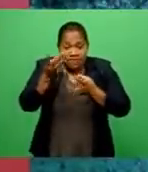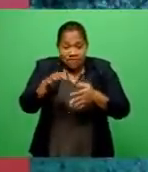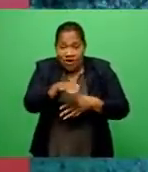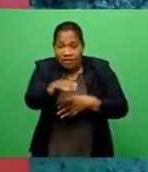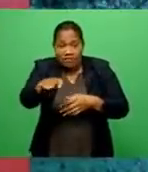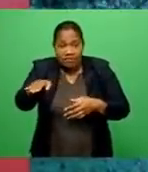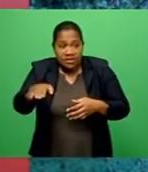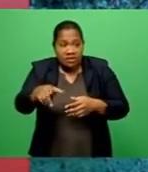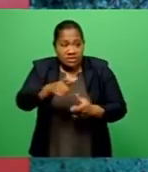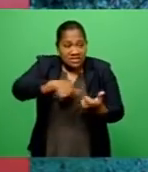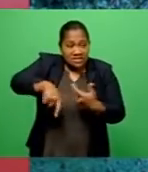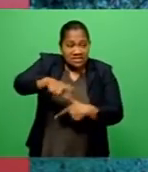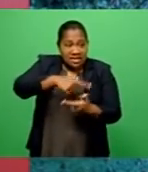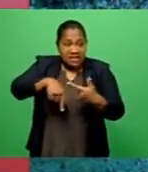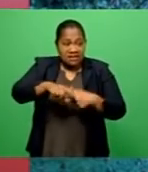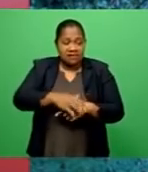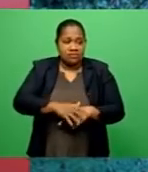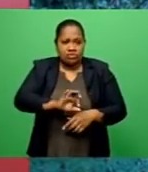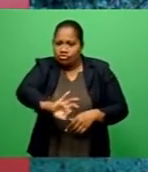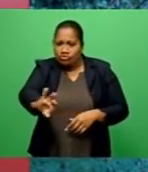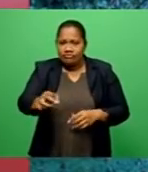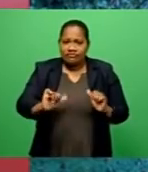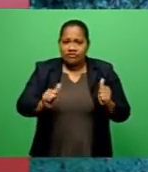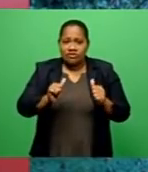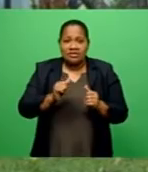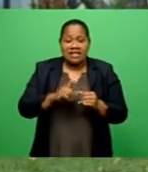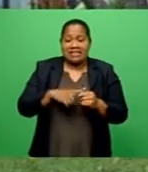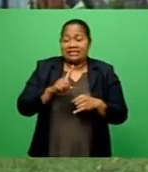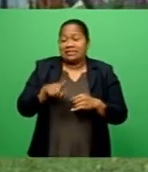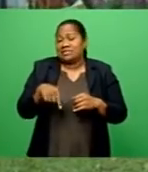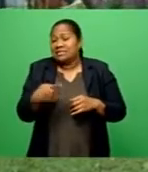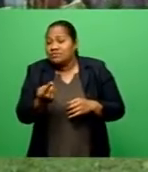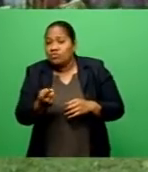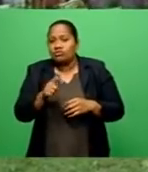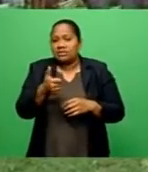the cyclone has not yet finished until 6 a.m. tomorrow.